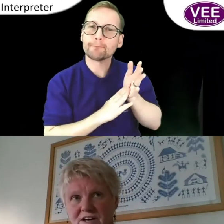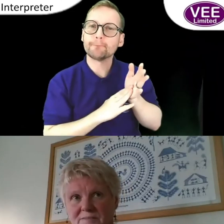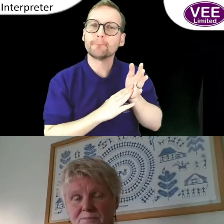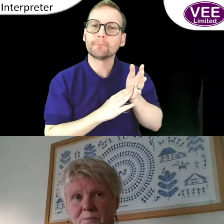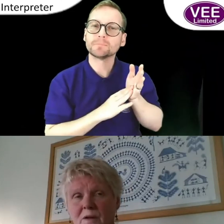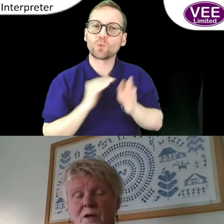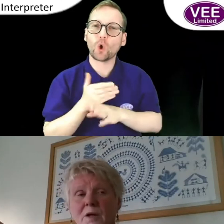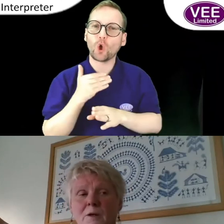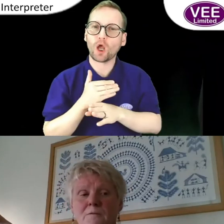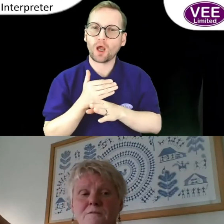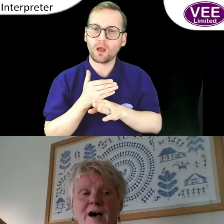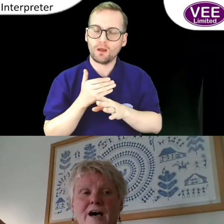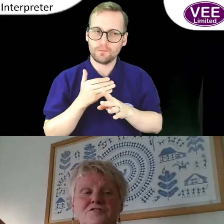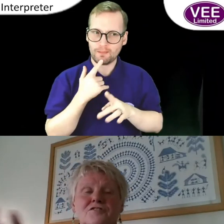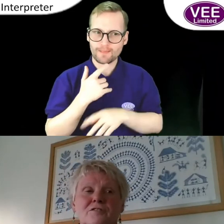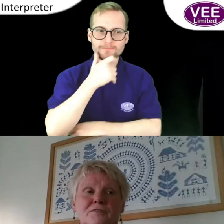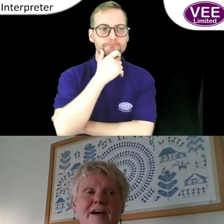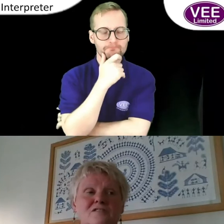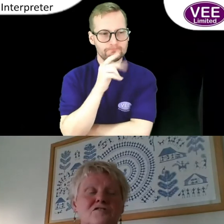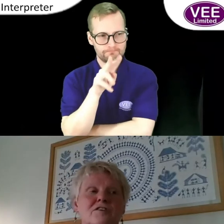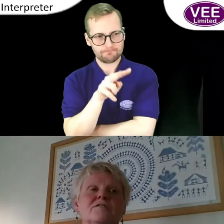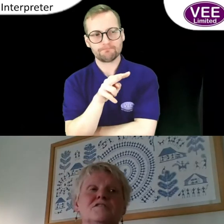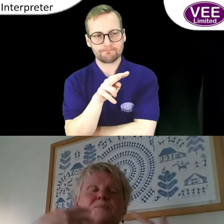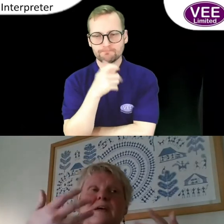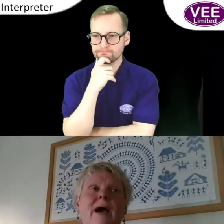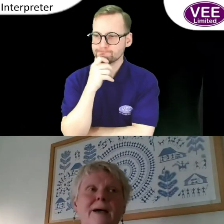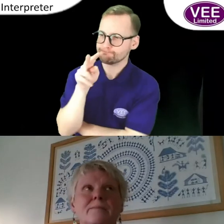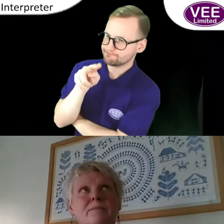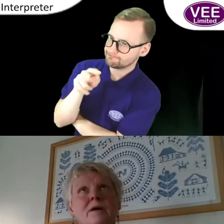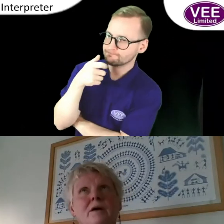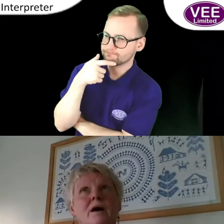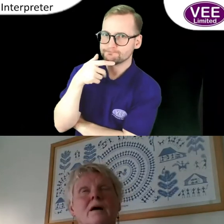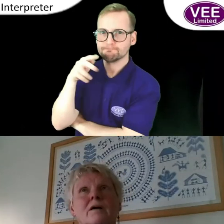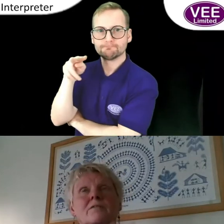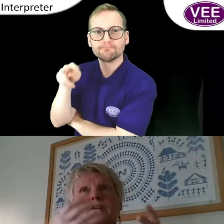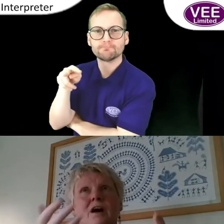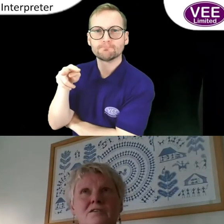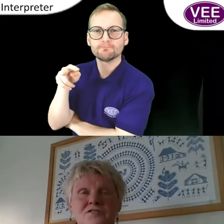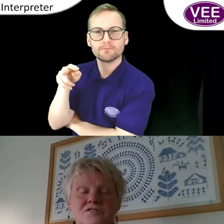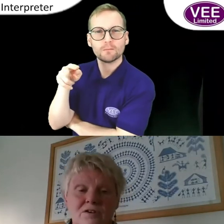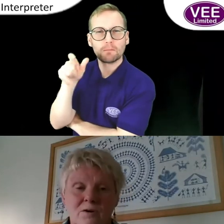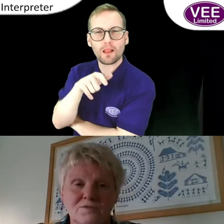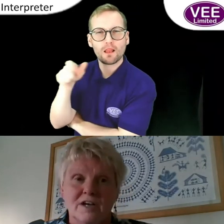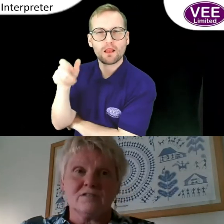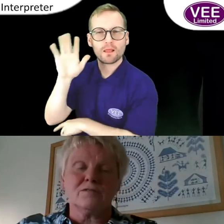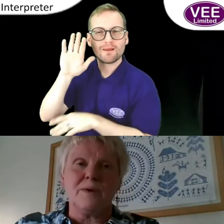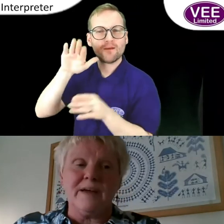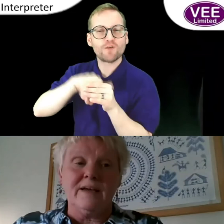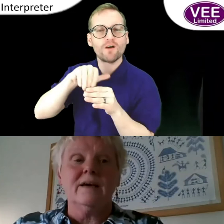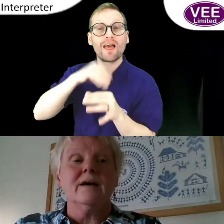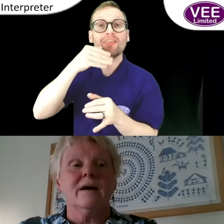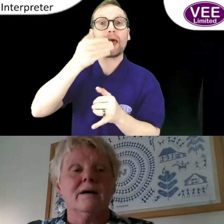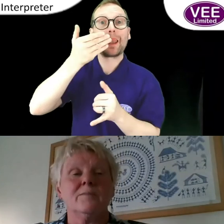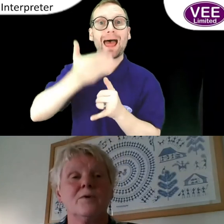installations have done. That the fact that this became the last object to be